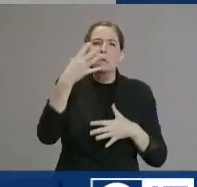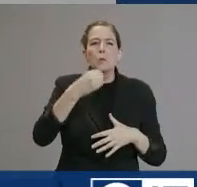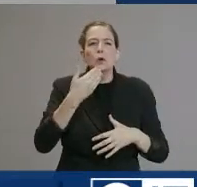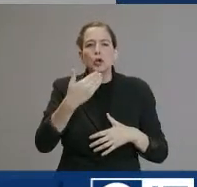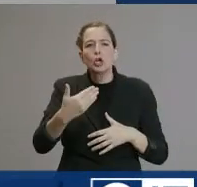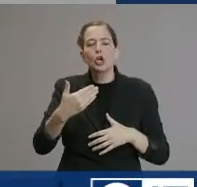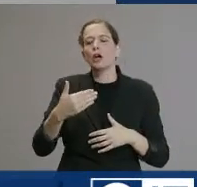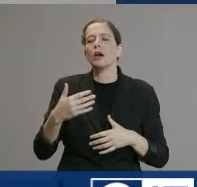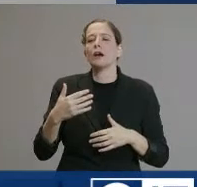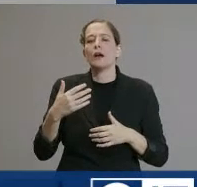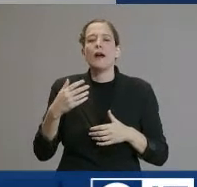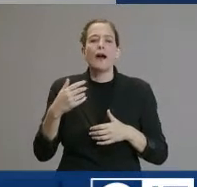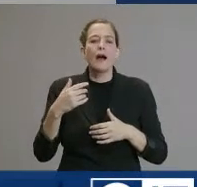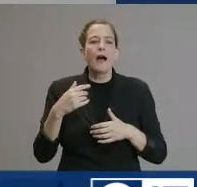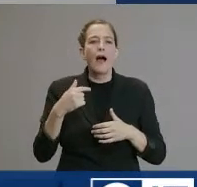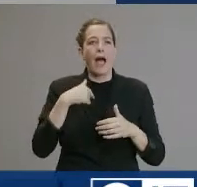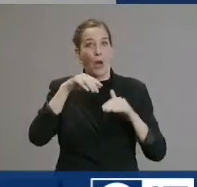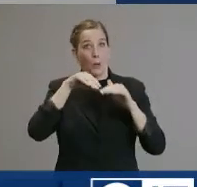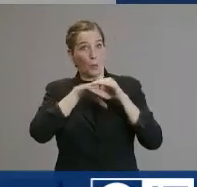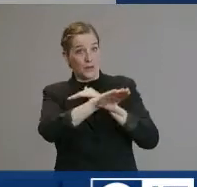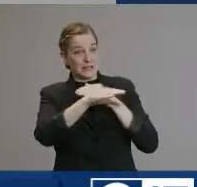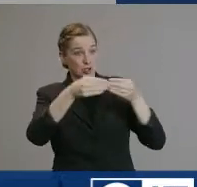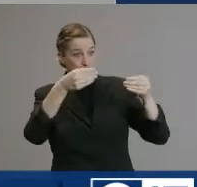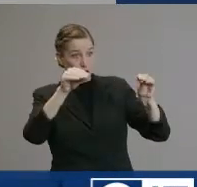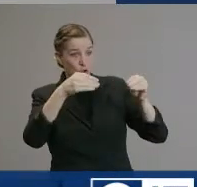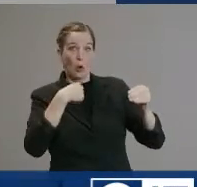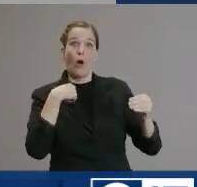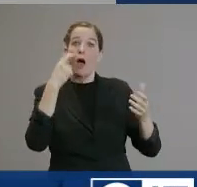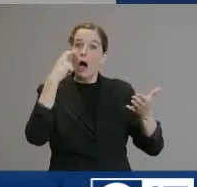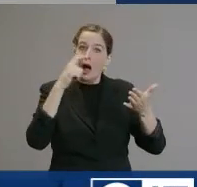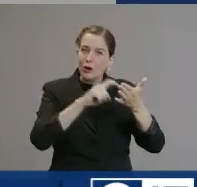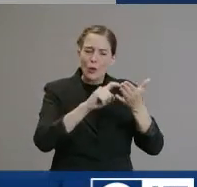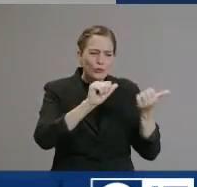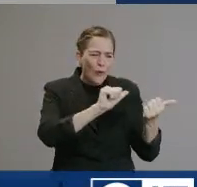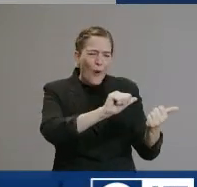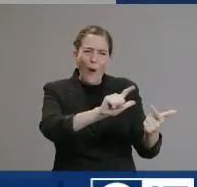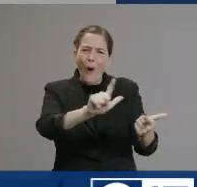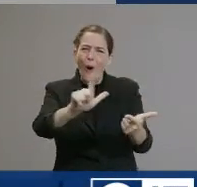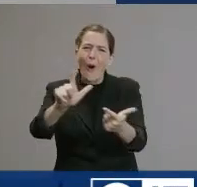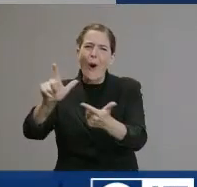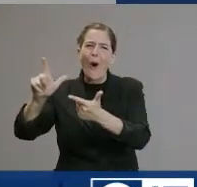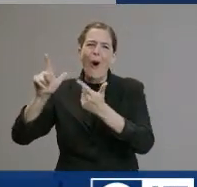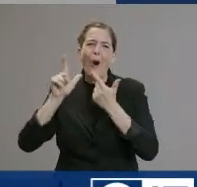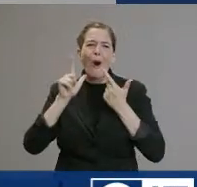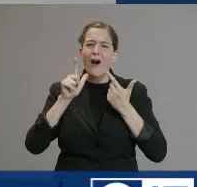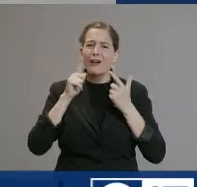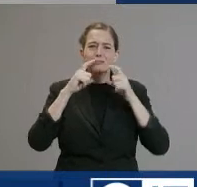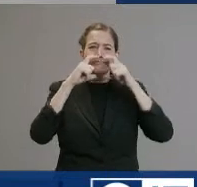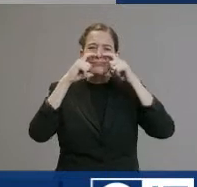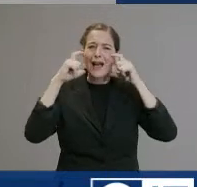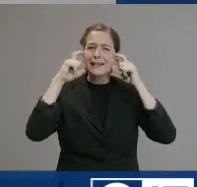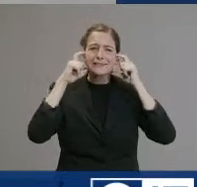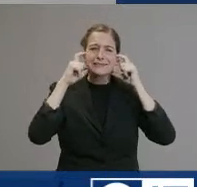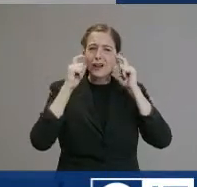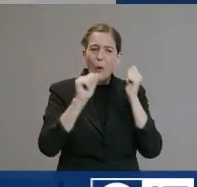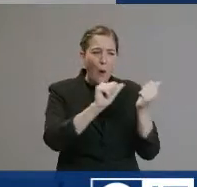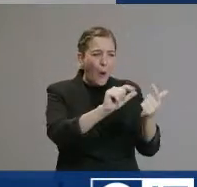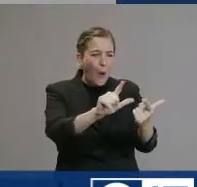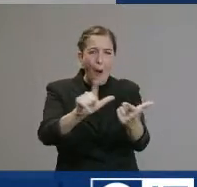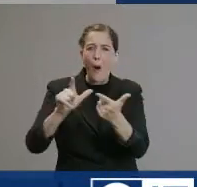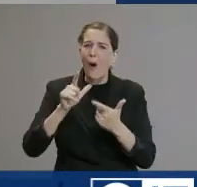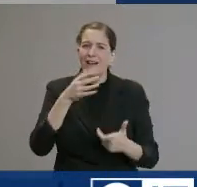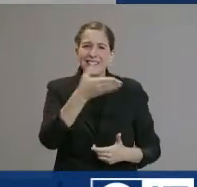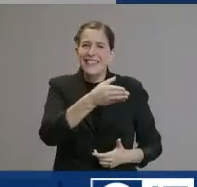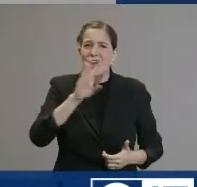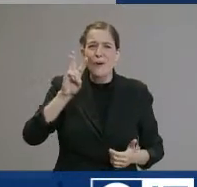went into Walgreens, every single person was wearing a mask inside Walgreens. It wasn't